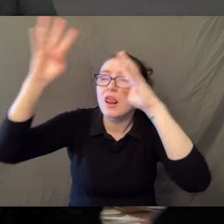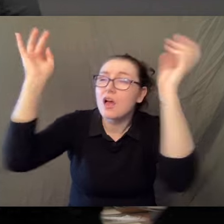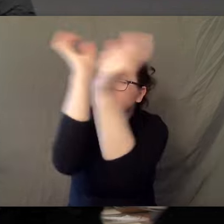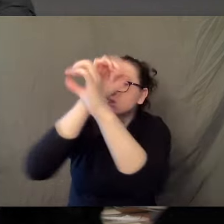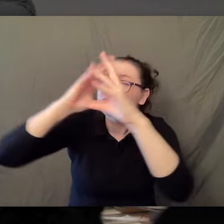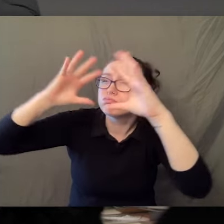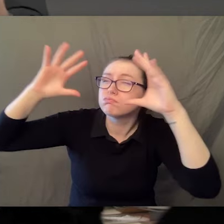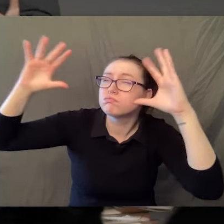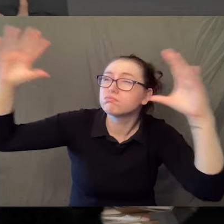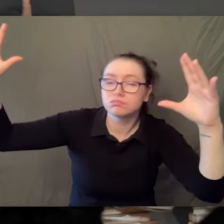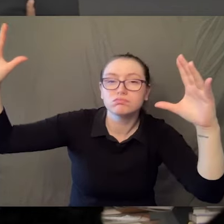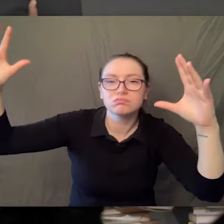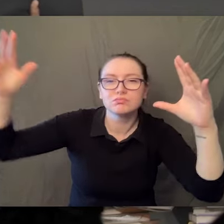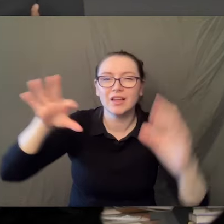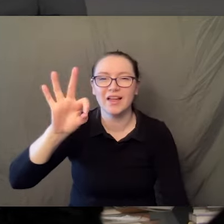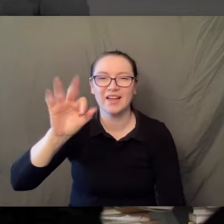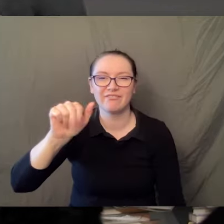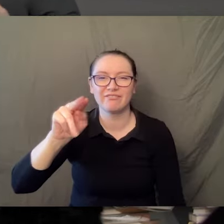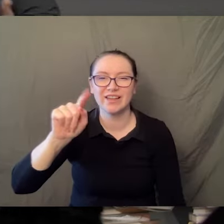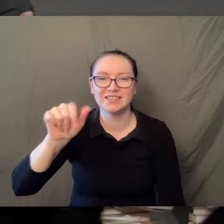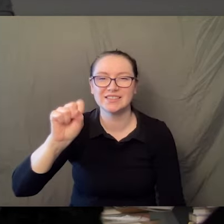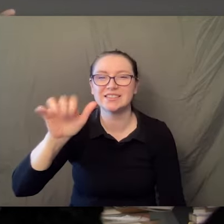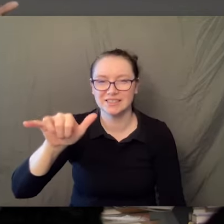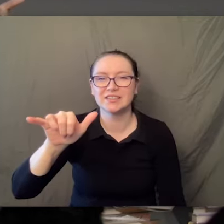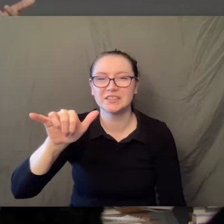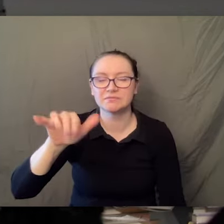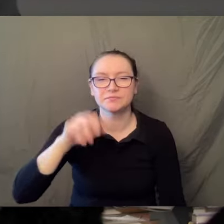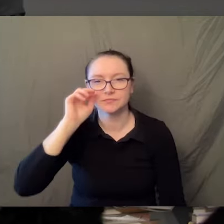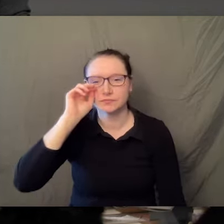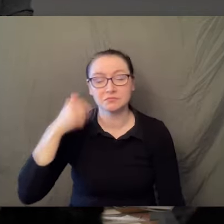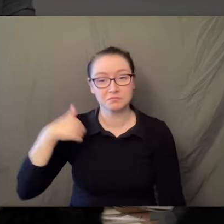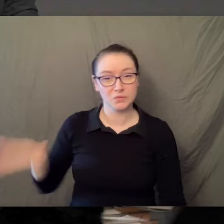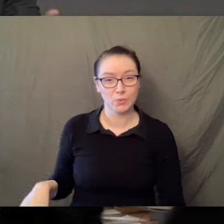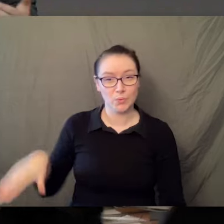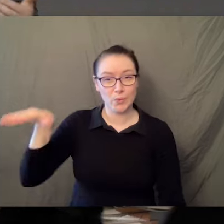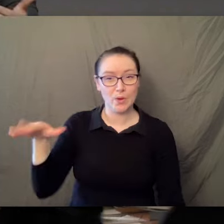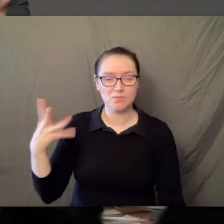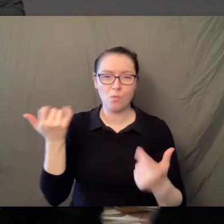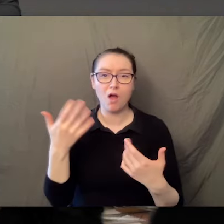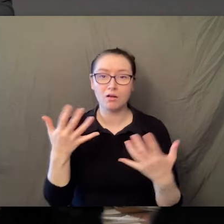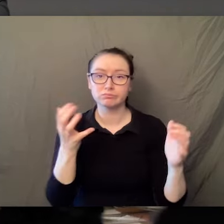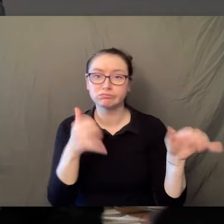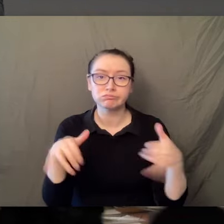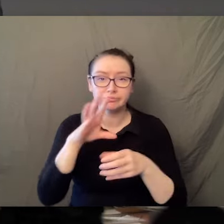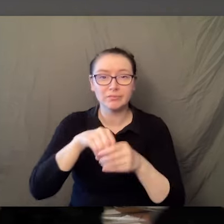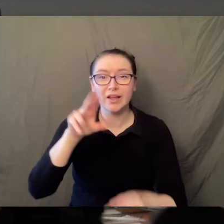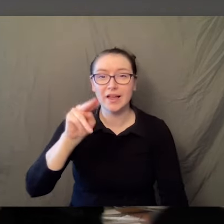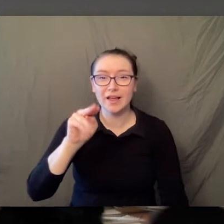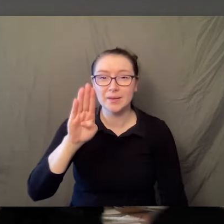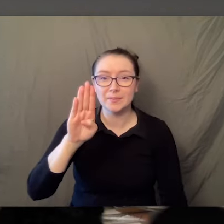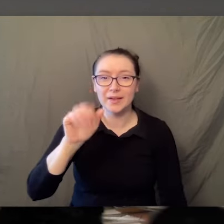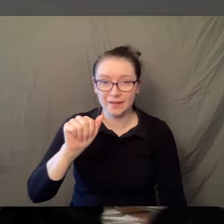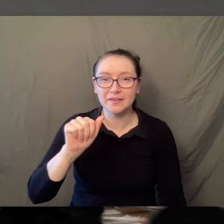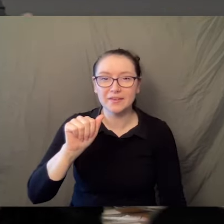This is what I was talking about with grand imagination. And simply, it's fantasy. Hitting a game-winning three-pointer in the NBA playoffs was my version